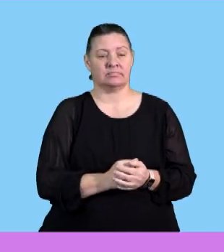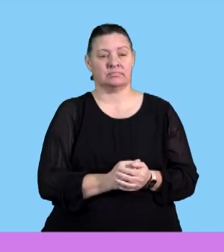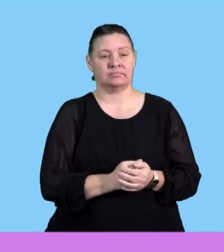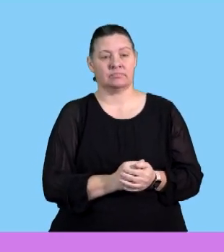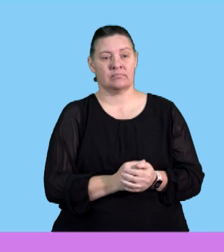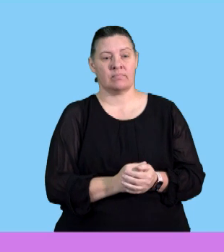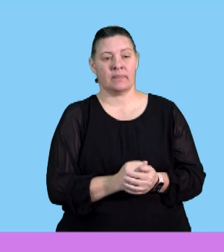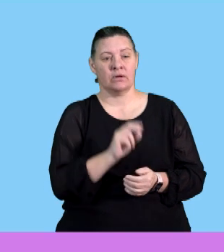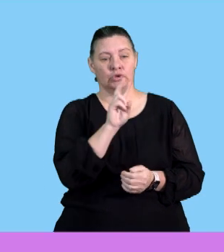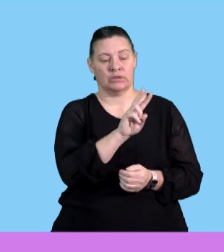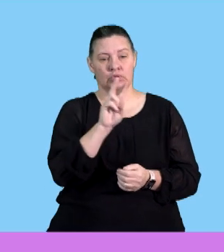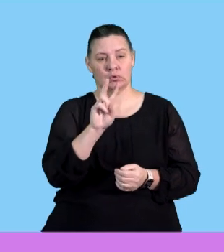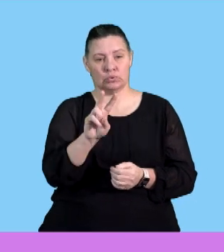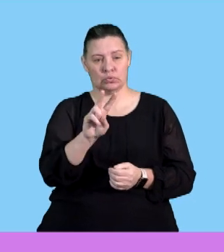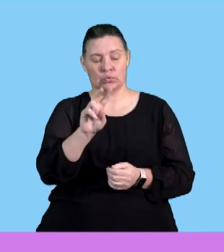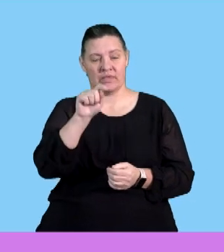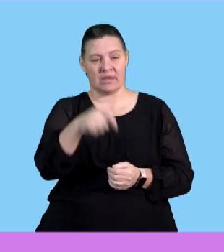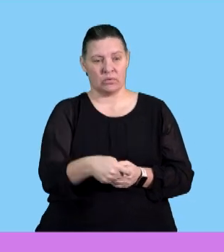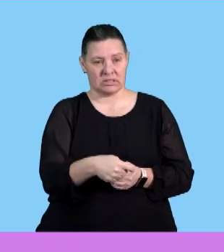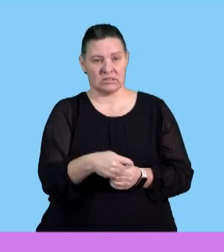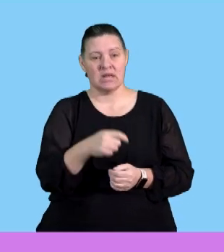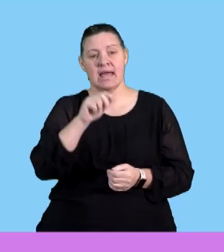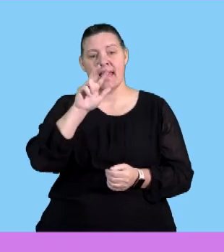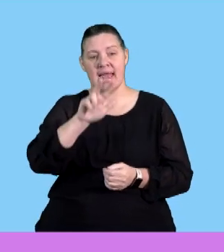be paid. It's